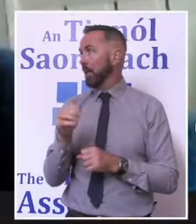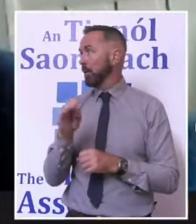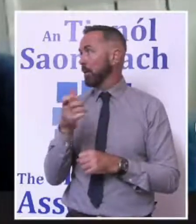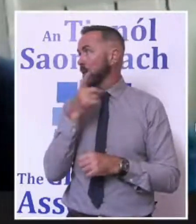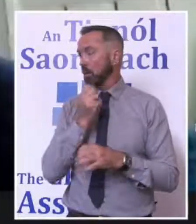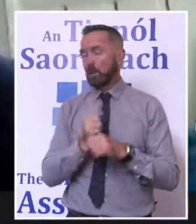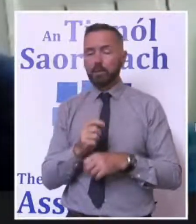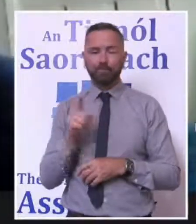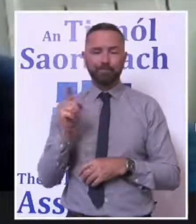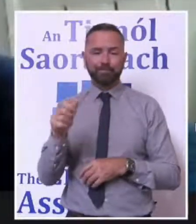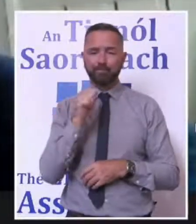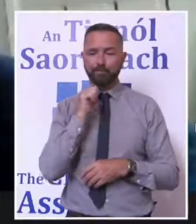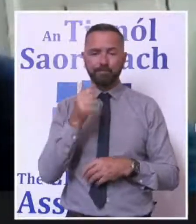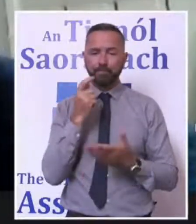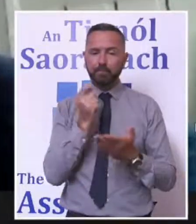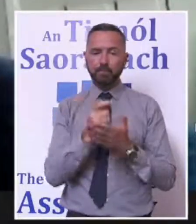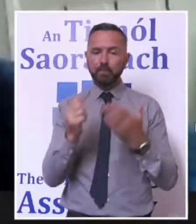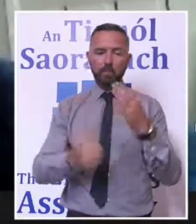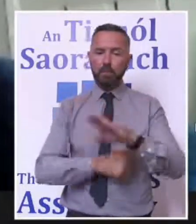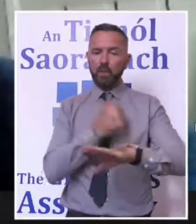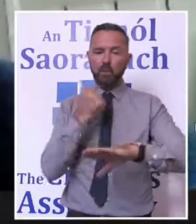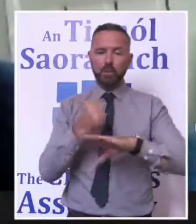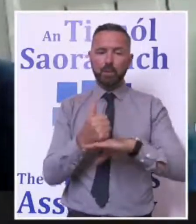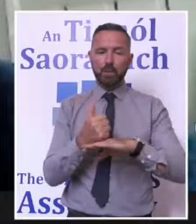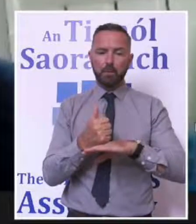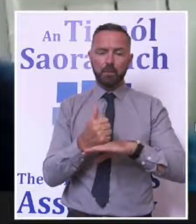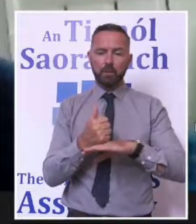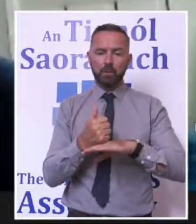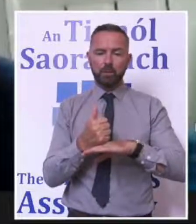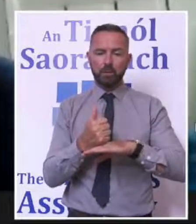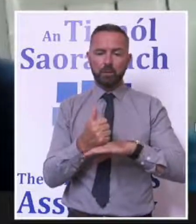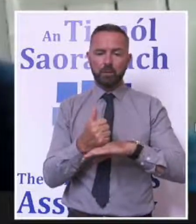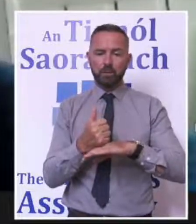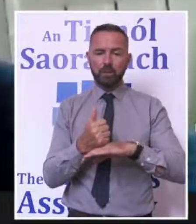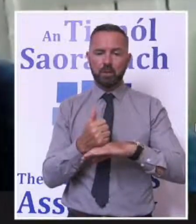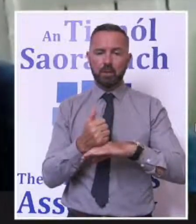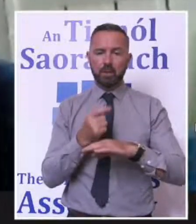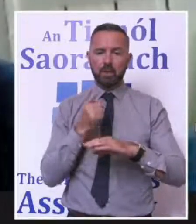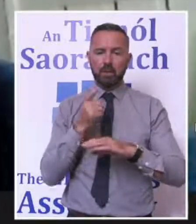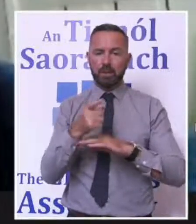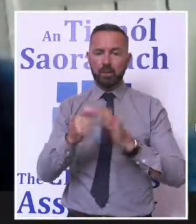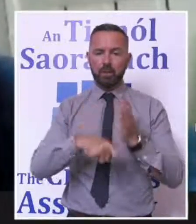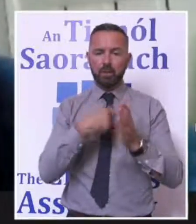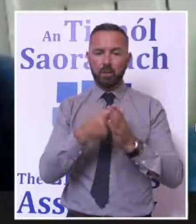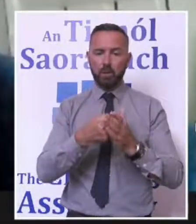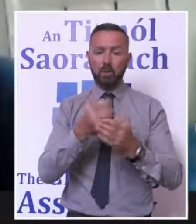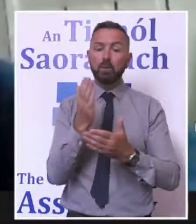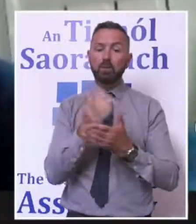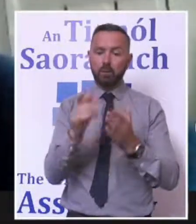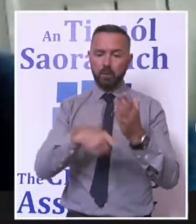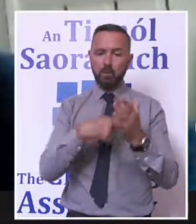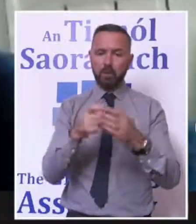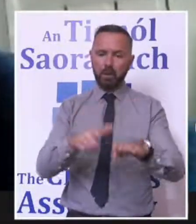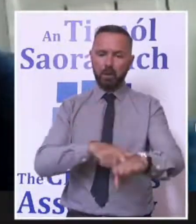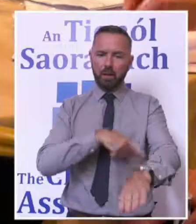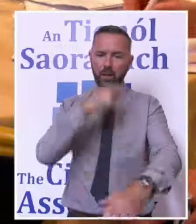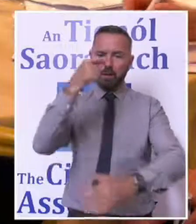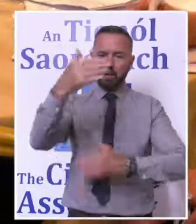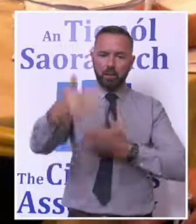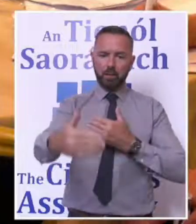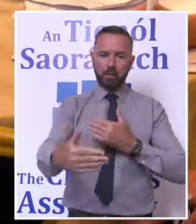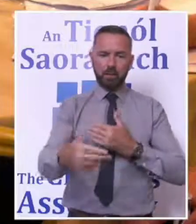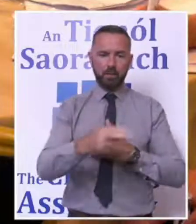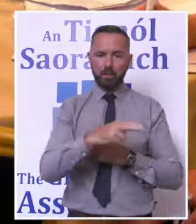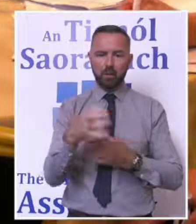he hadn't had the time to establish because some of these projects are actually very long term, and he hadn't been given the freedom